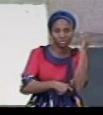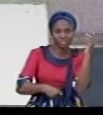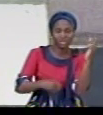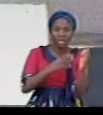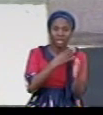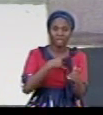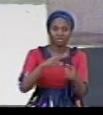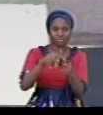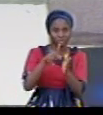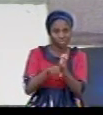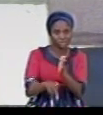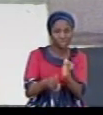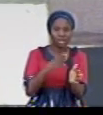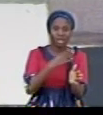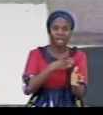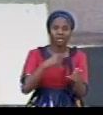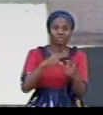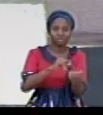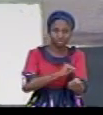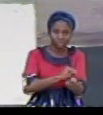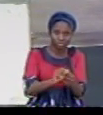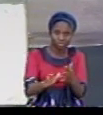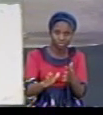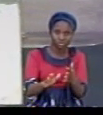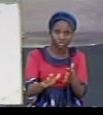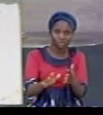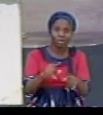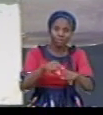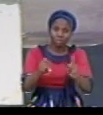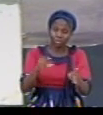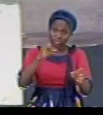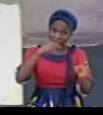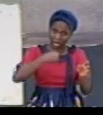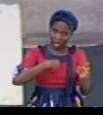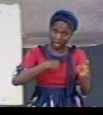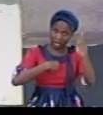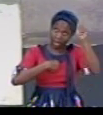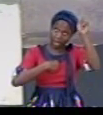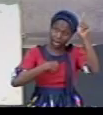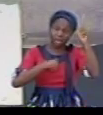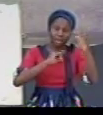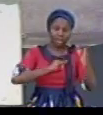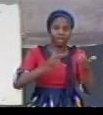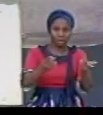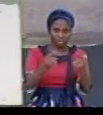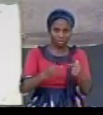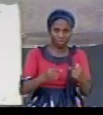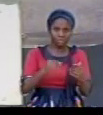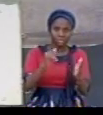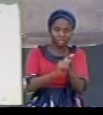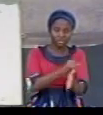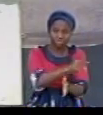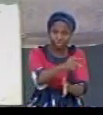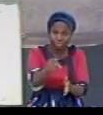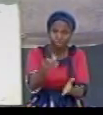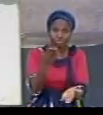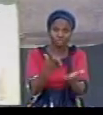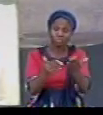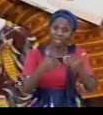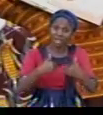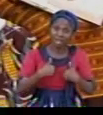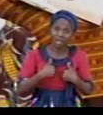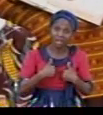to kill and to destroy. But I am come that ye may have, tell